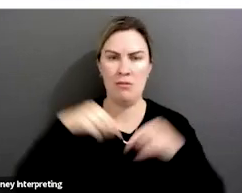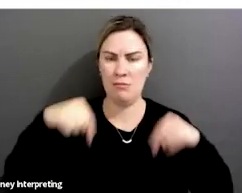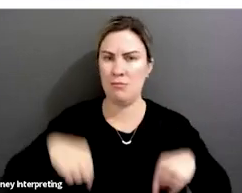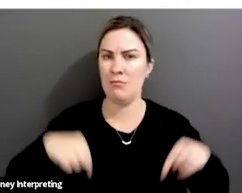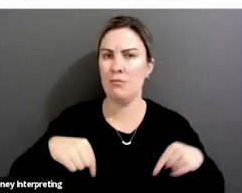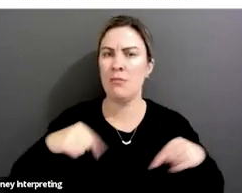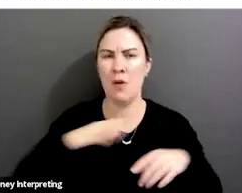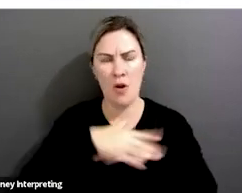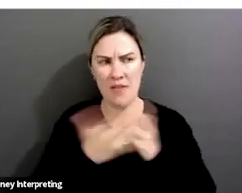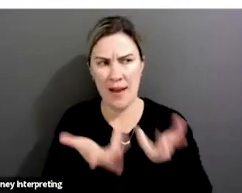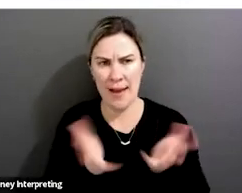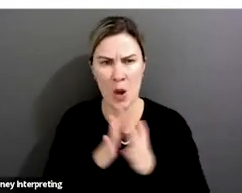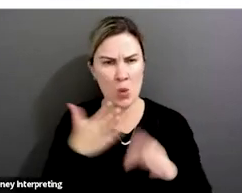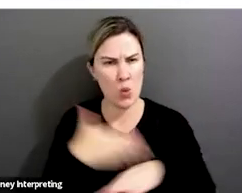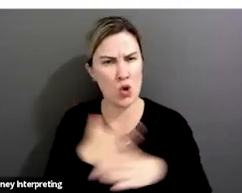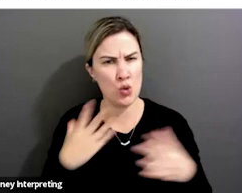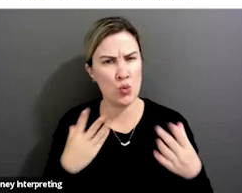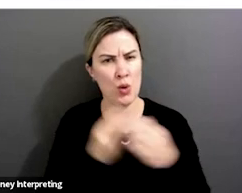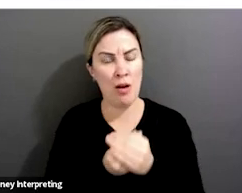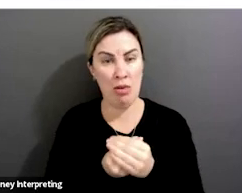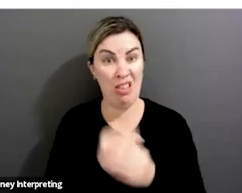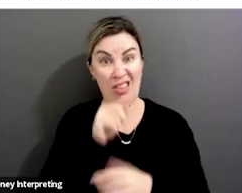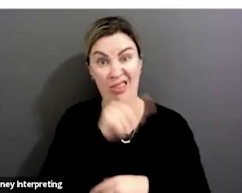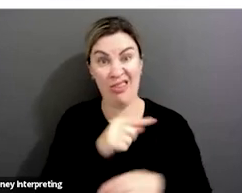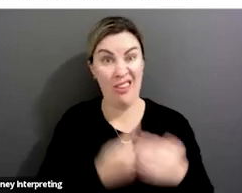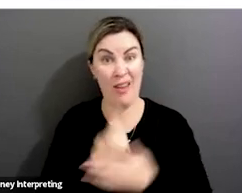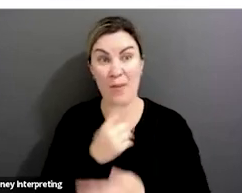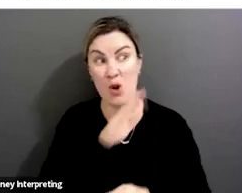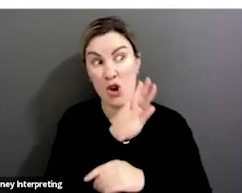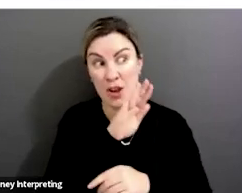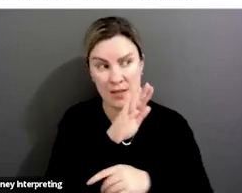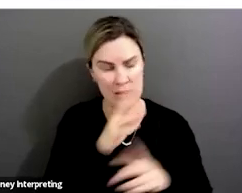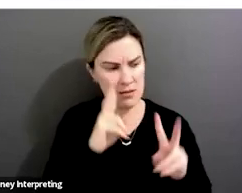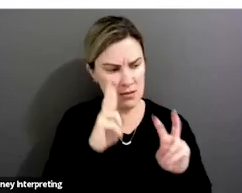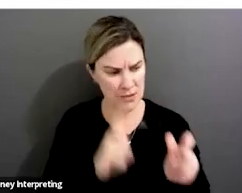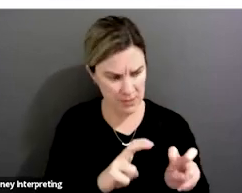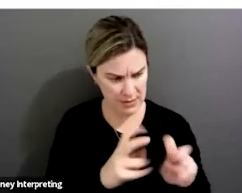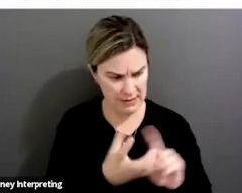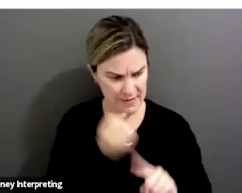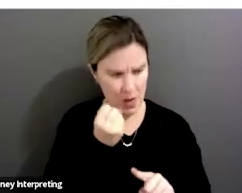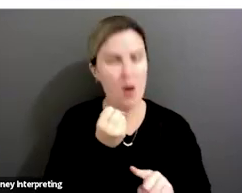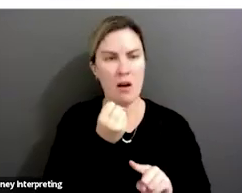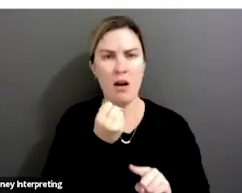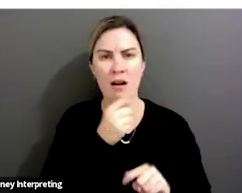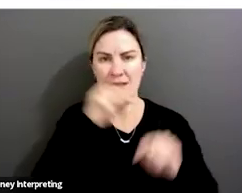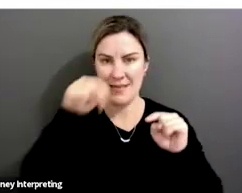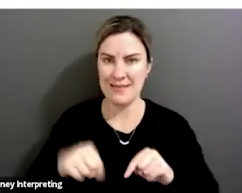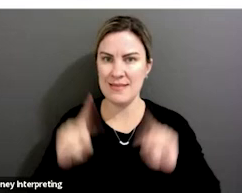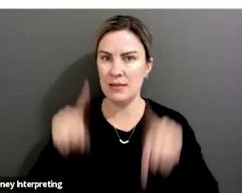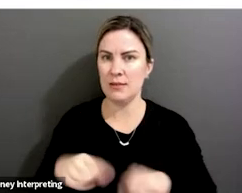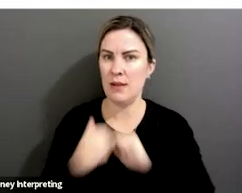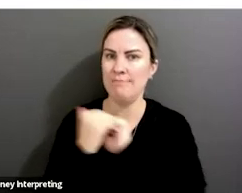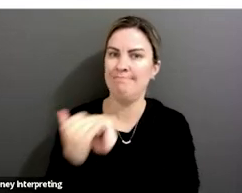inclusive disaster risk reduction. And it was those formative learnings outside of Australia that led us to initiate the collaborative actions here